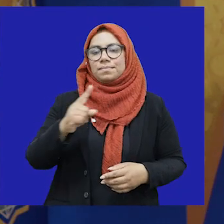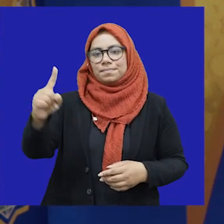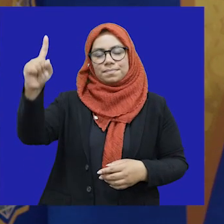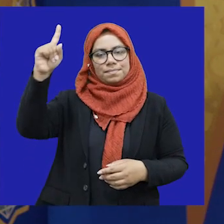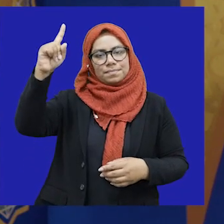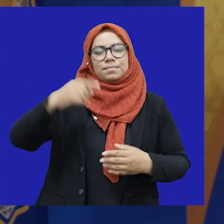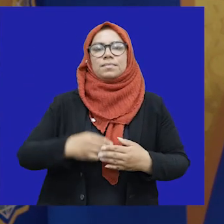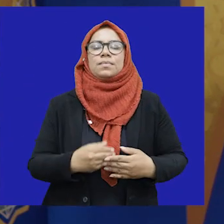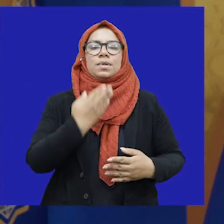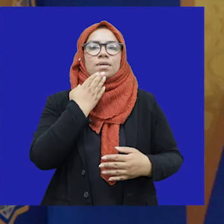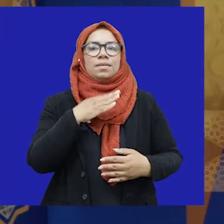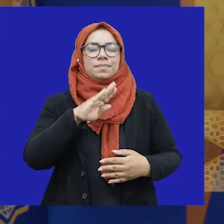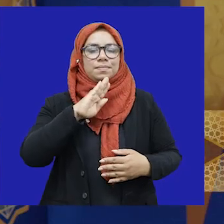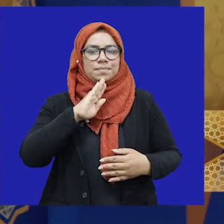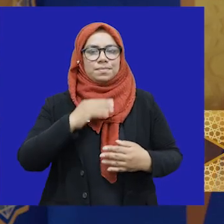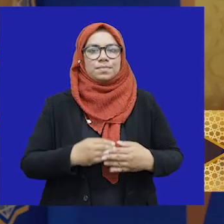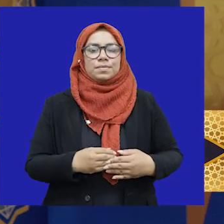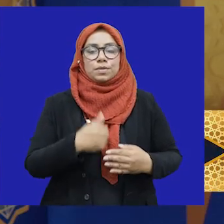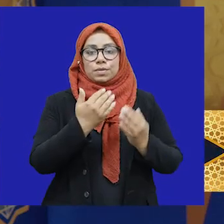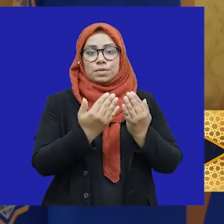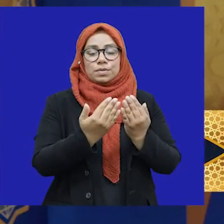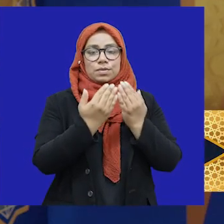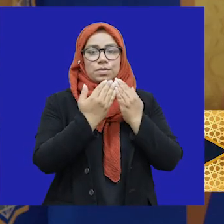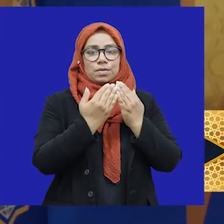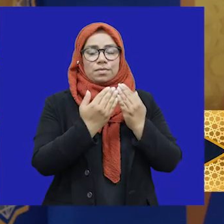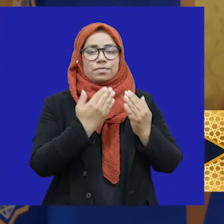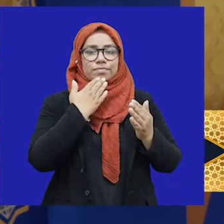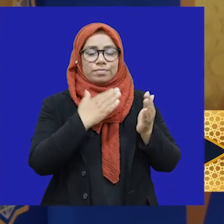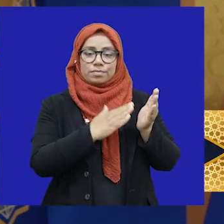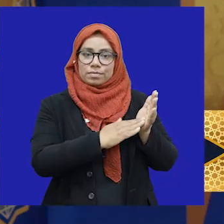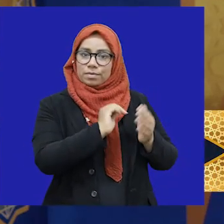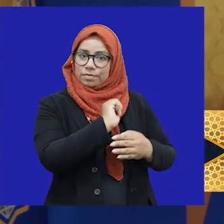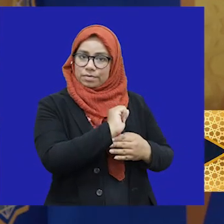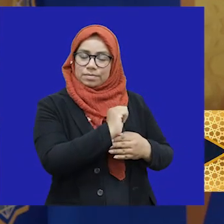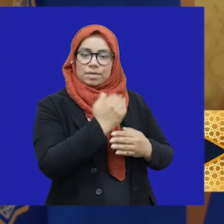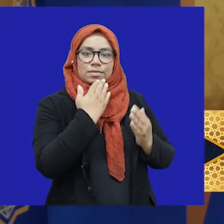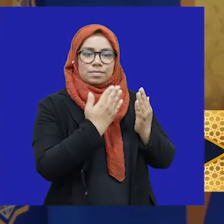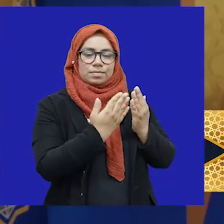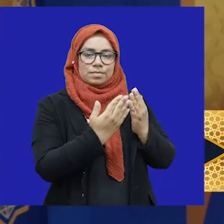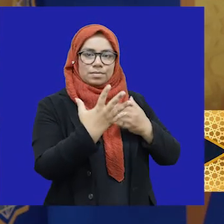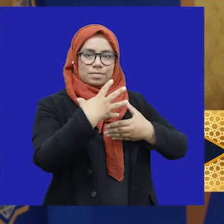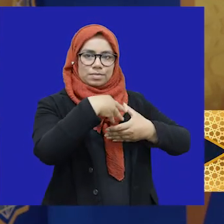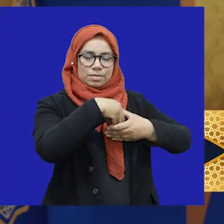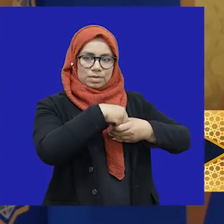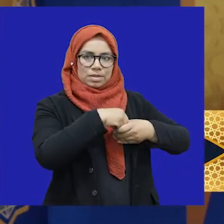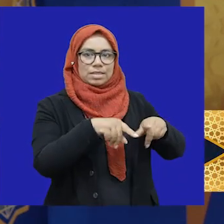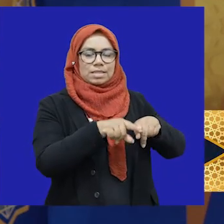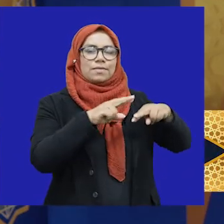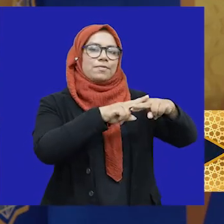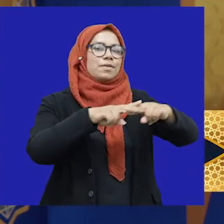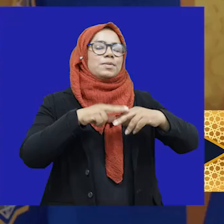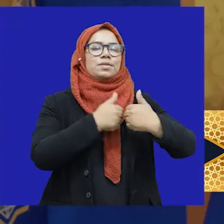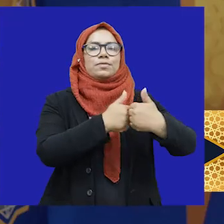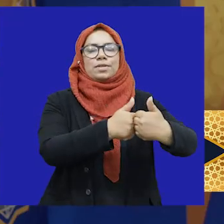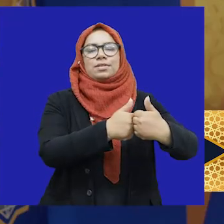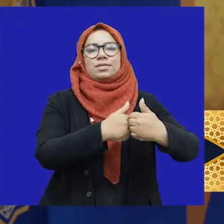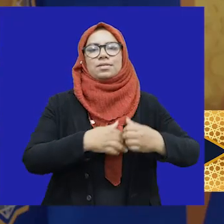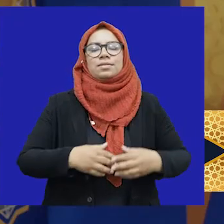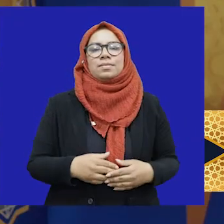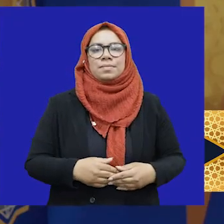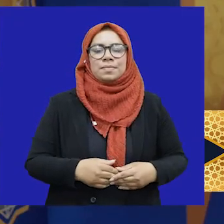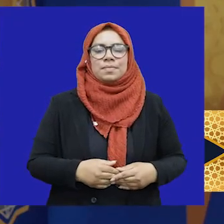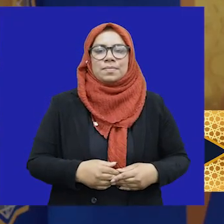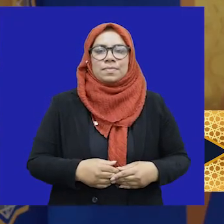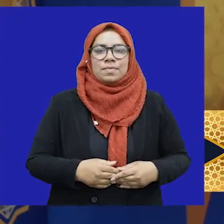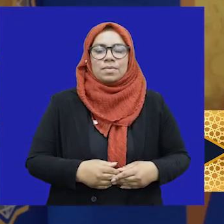Bismillah ar-Rahman ar-Rahim, alhamdulillahi rabbil alameen, wa salatu wa salam ala nabiyyina Muhammadin wa ala alihi wa sahbihi ajma'in.